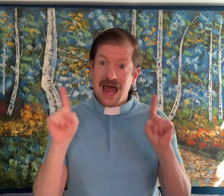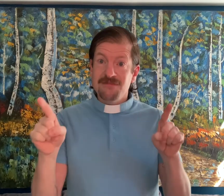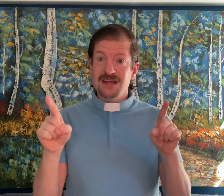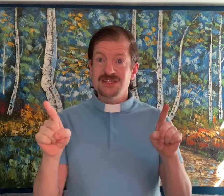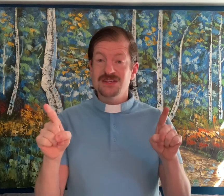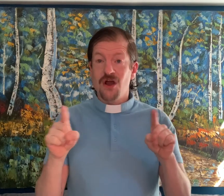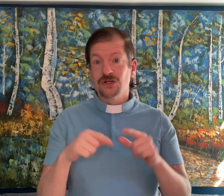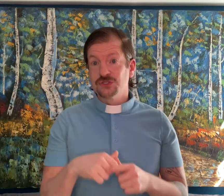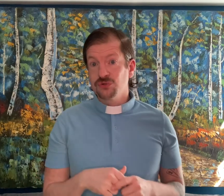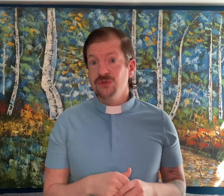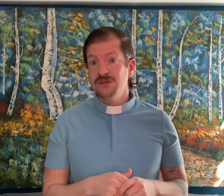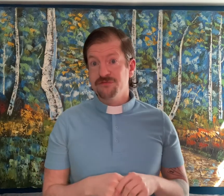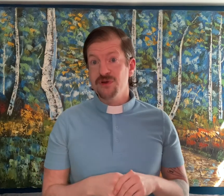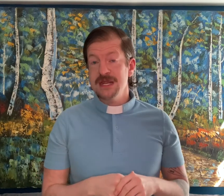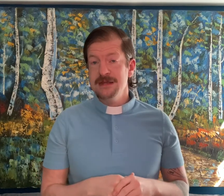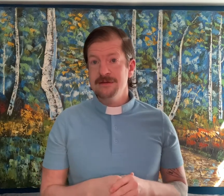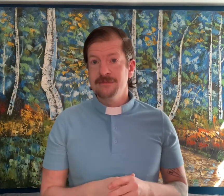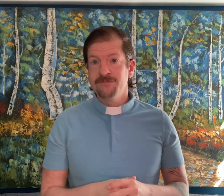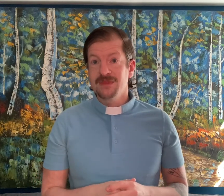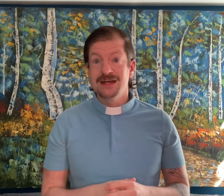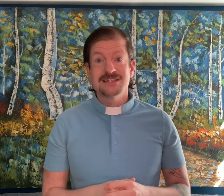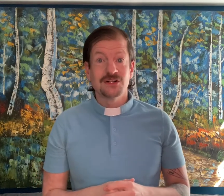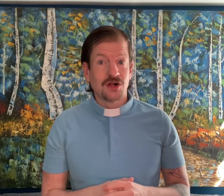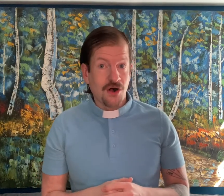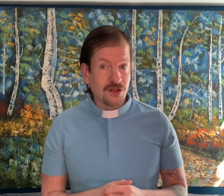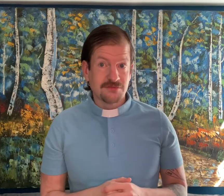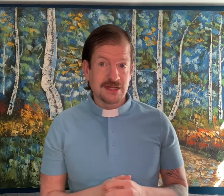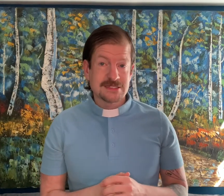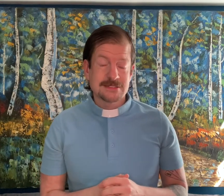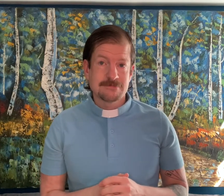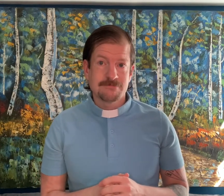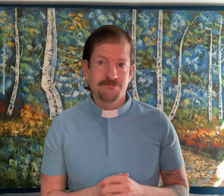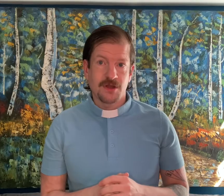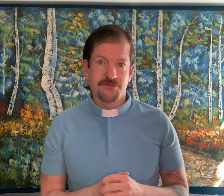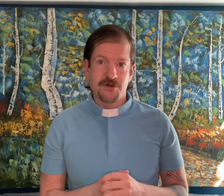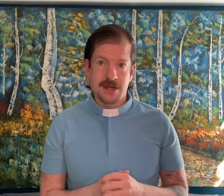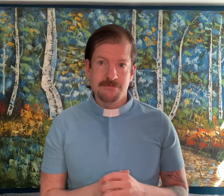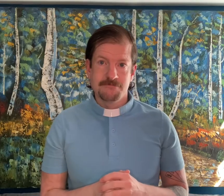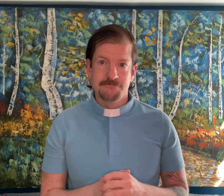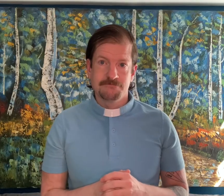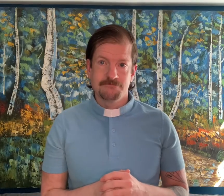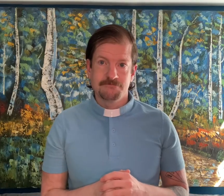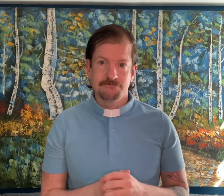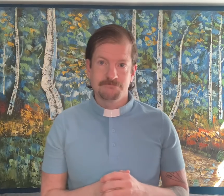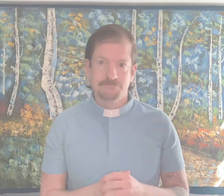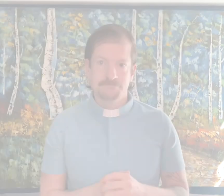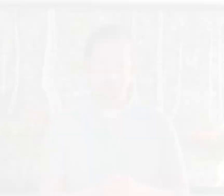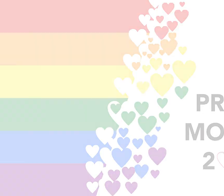Because none of us are truly free until all of us are free.